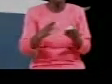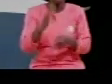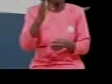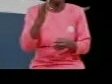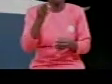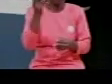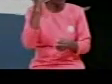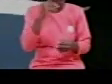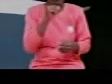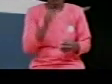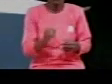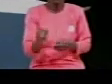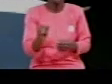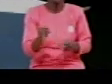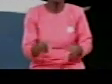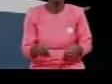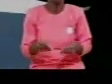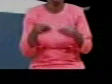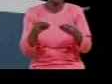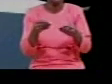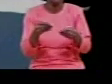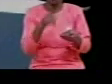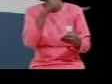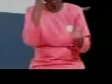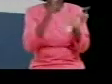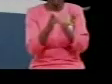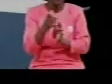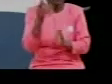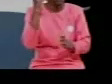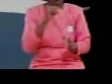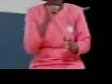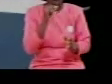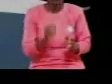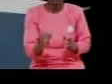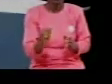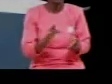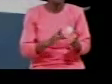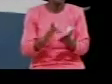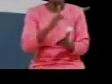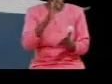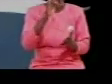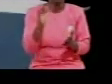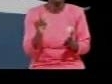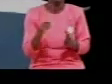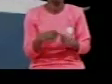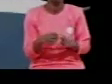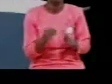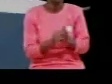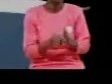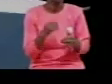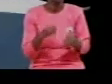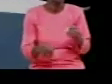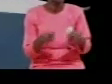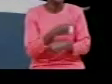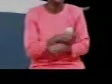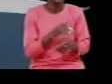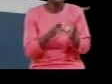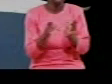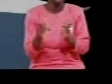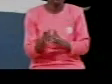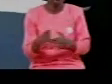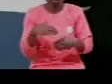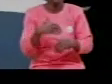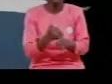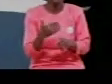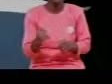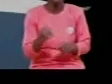yet glorified. That last day, Jesus made a declaration, and